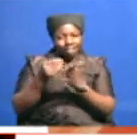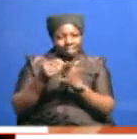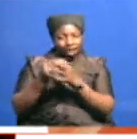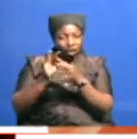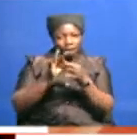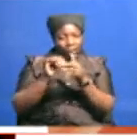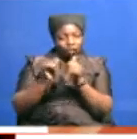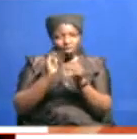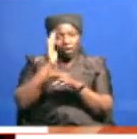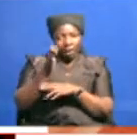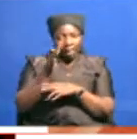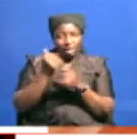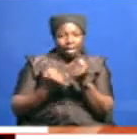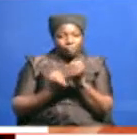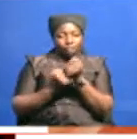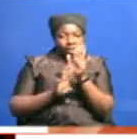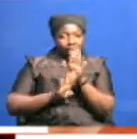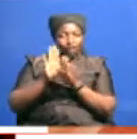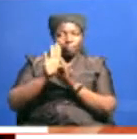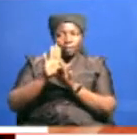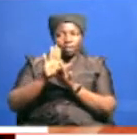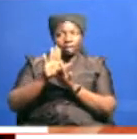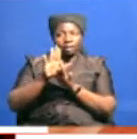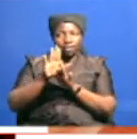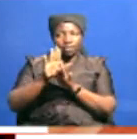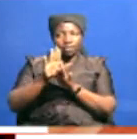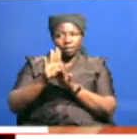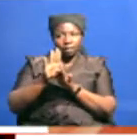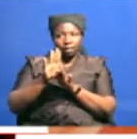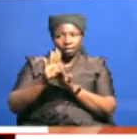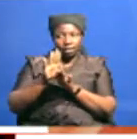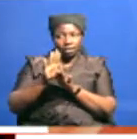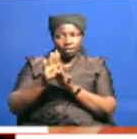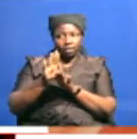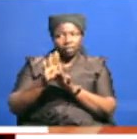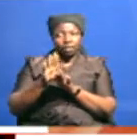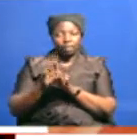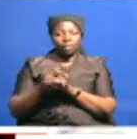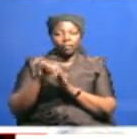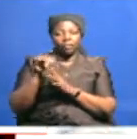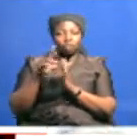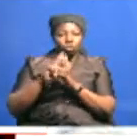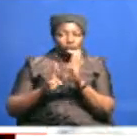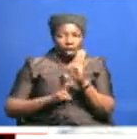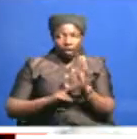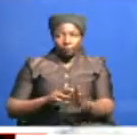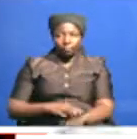among others, support the development of the regulatory framework.